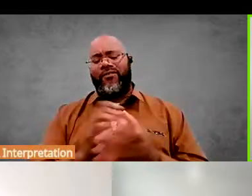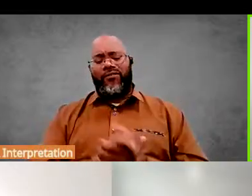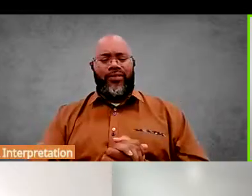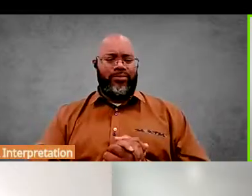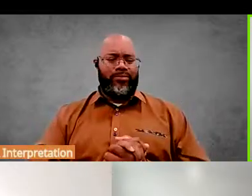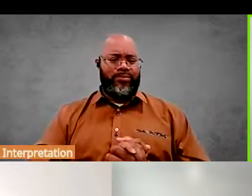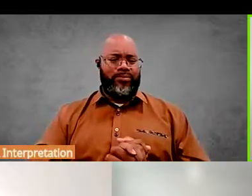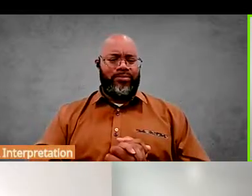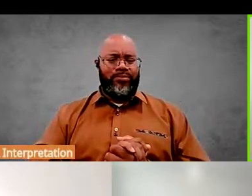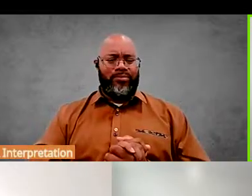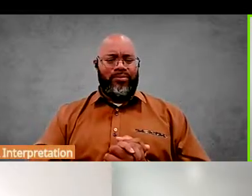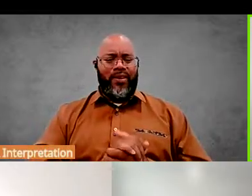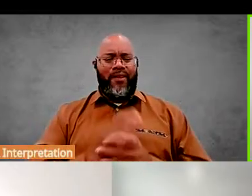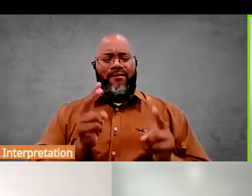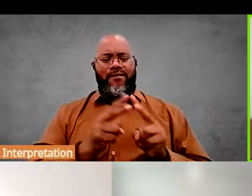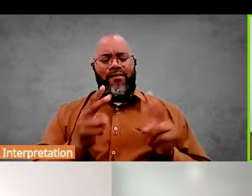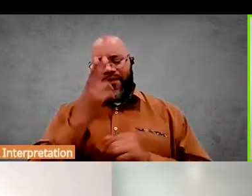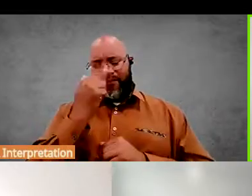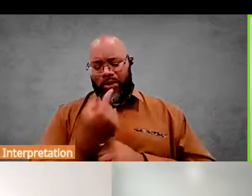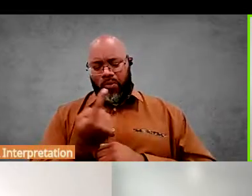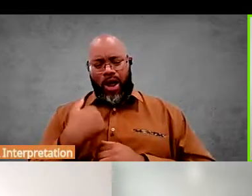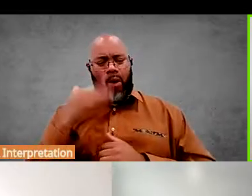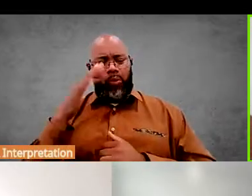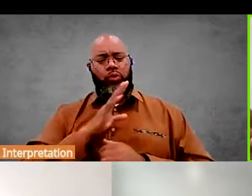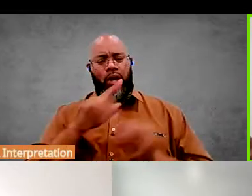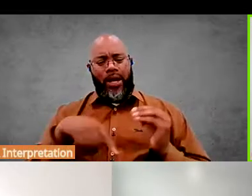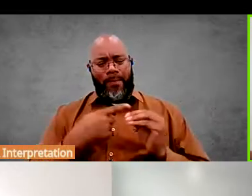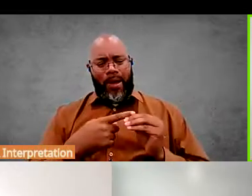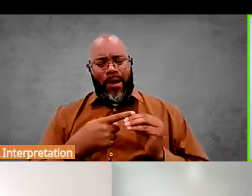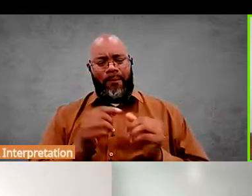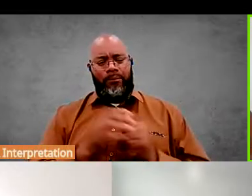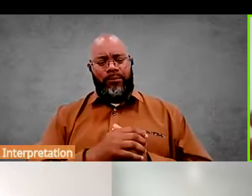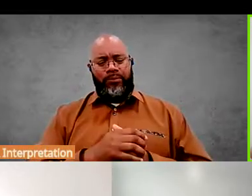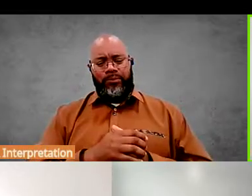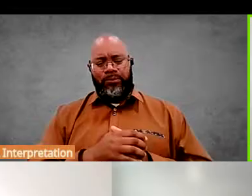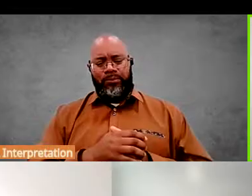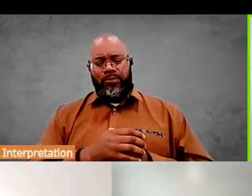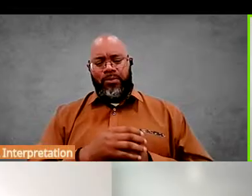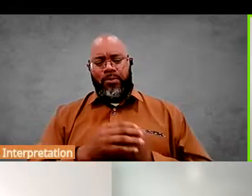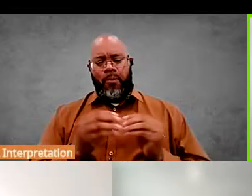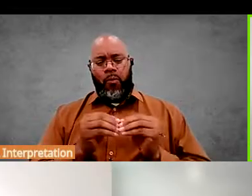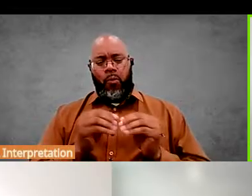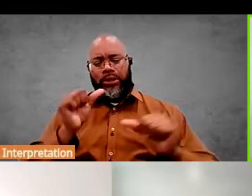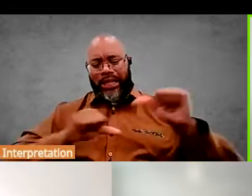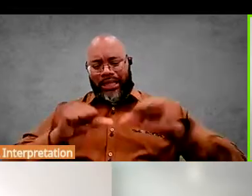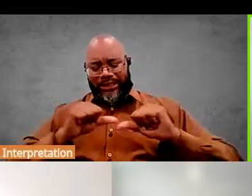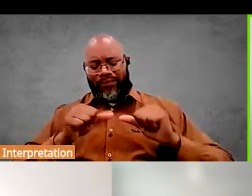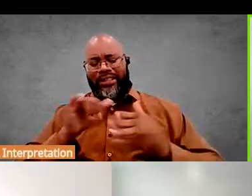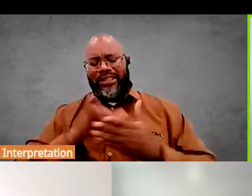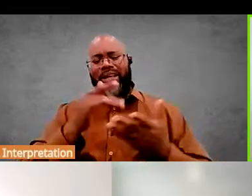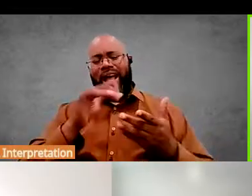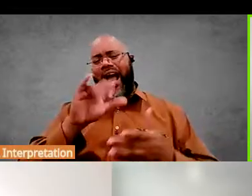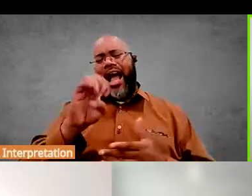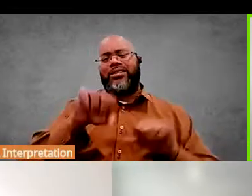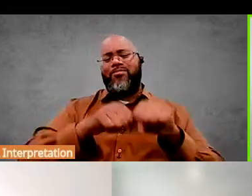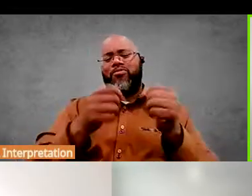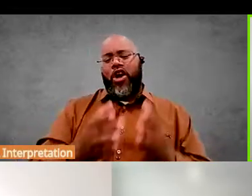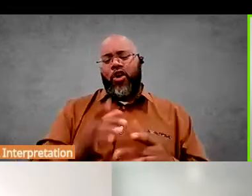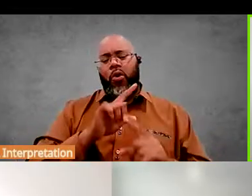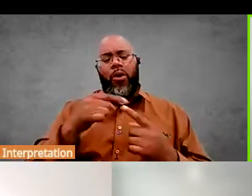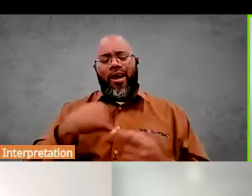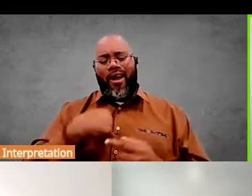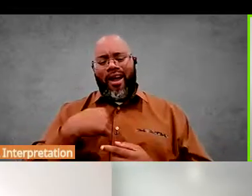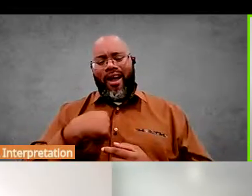even a very funny one. I'm going to talk about more scientific one. This is like an icebreaker pretty much. So